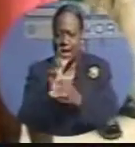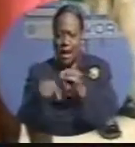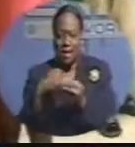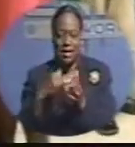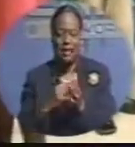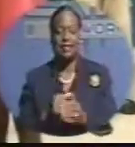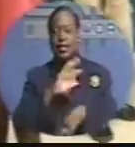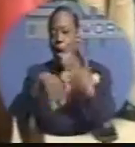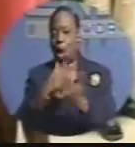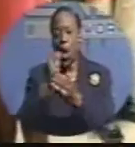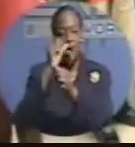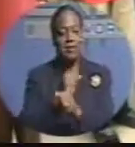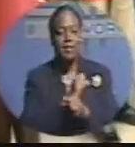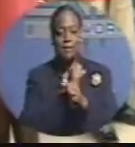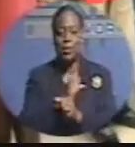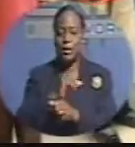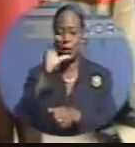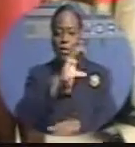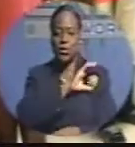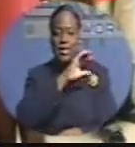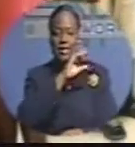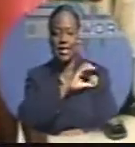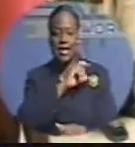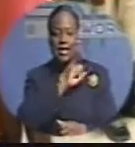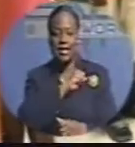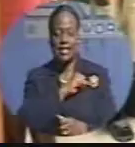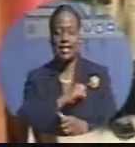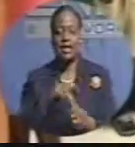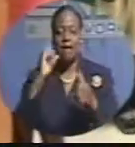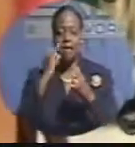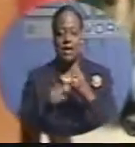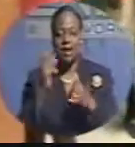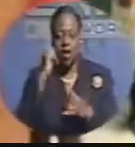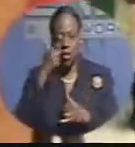it for sports on a Sunday night. I'm Chris Saunders. Your final look at weather is still to come.